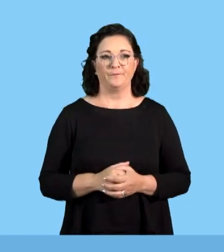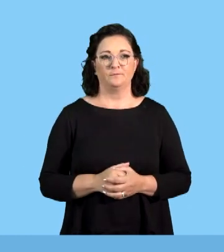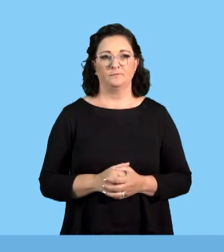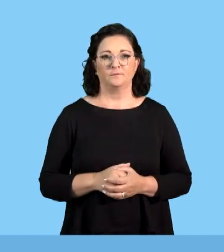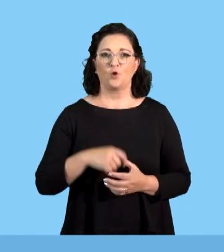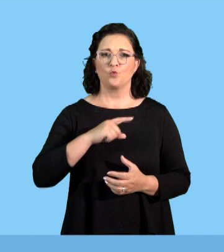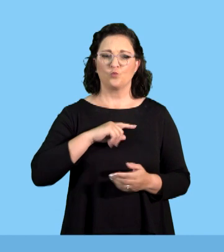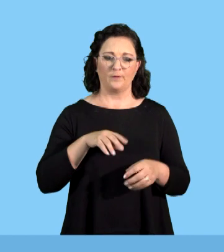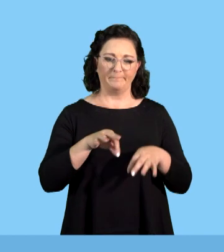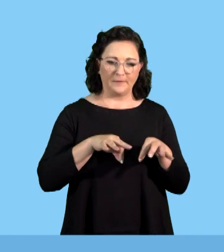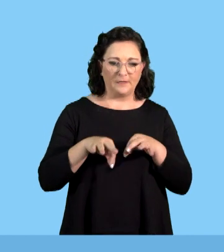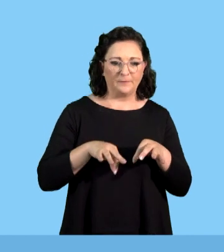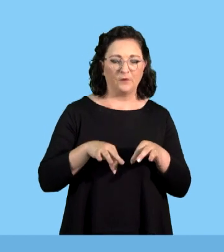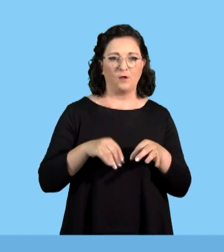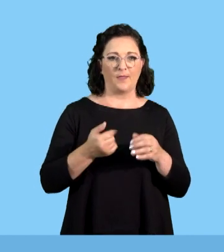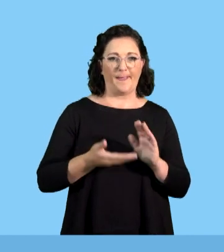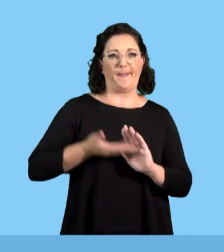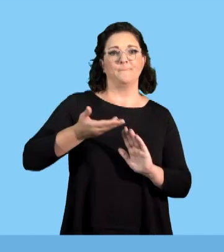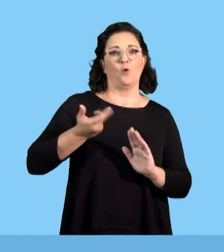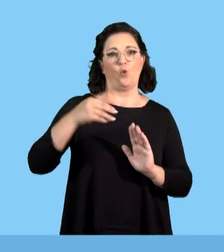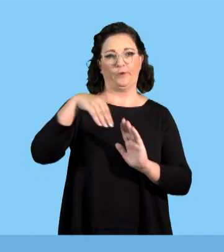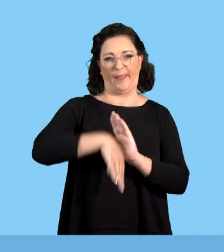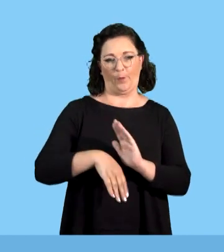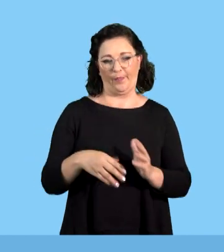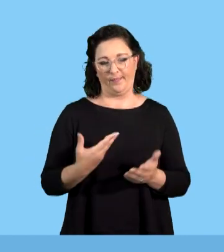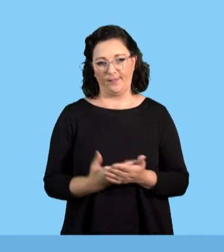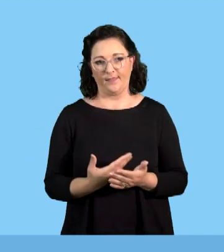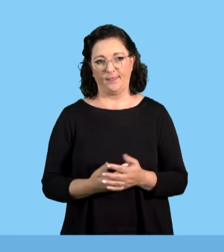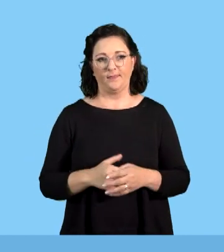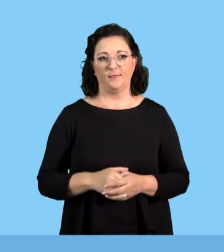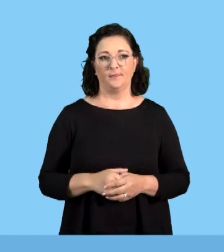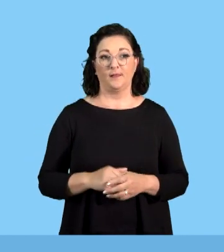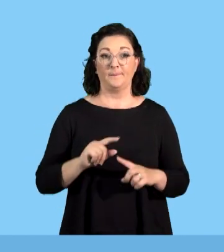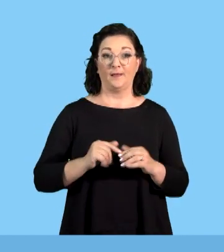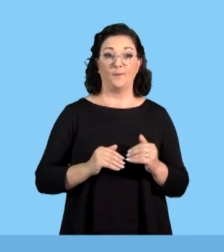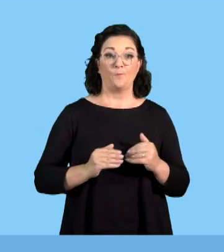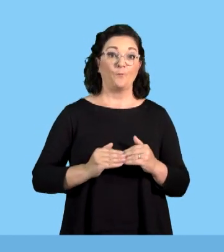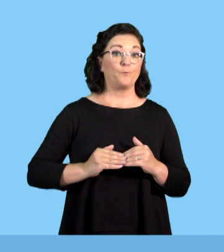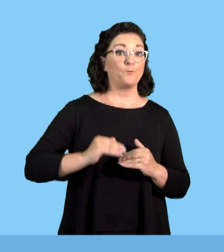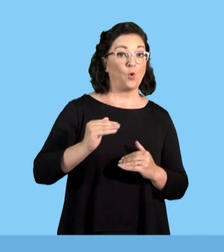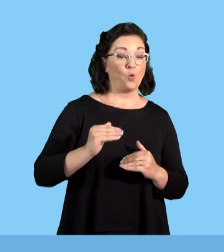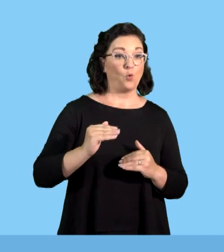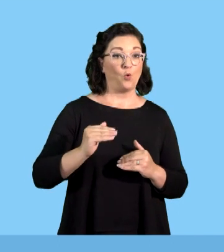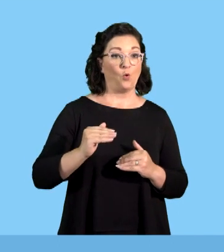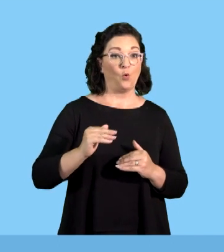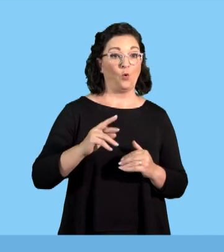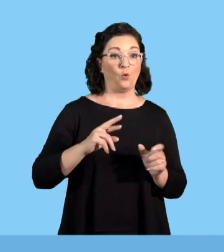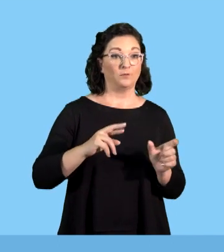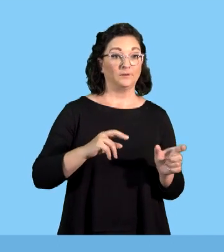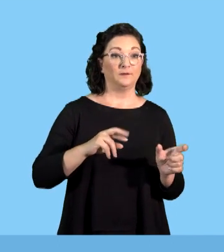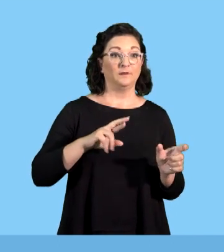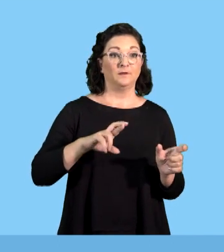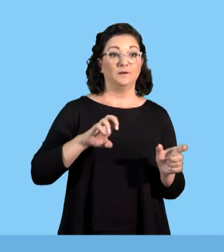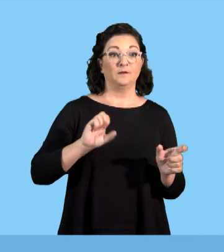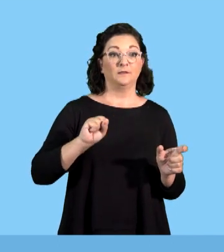the resistance by manipulating it, either taking it up or taking it down. And we know that if we increase the resistance, the